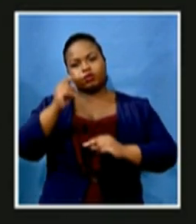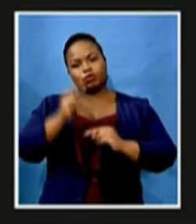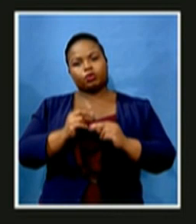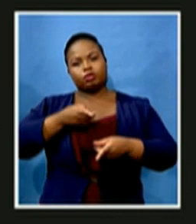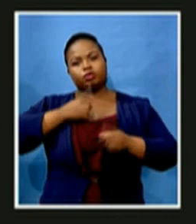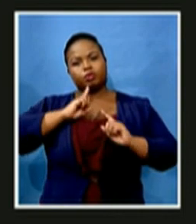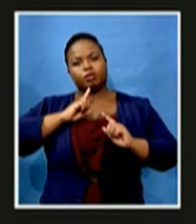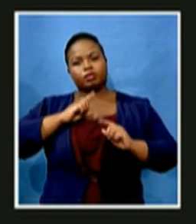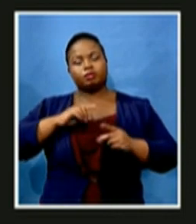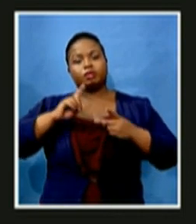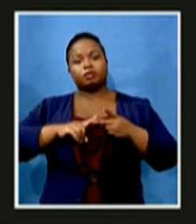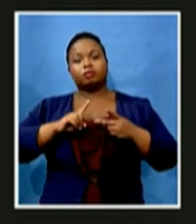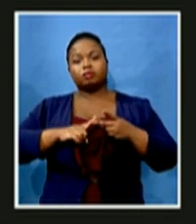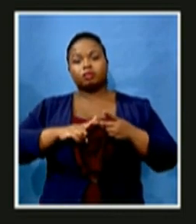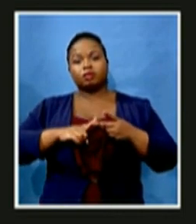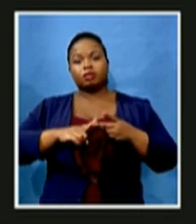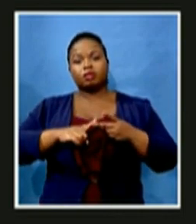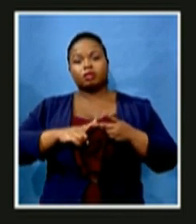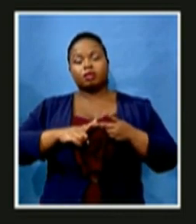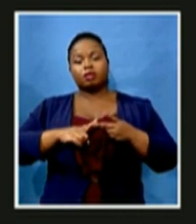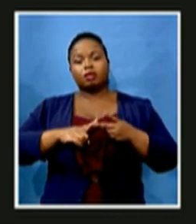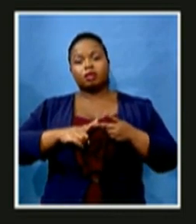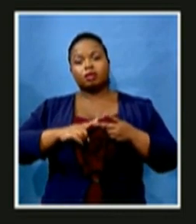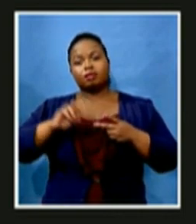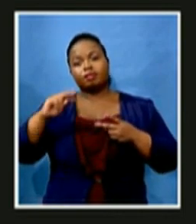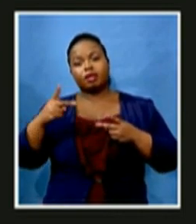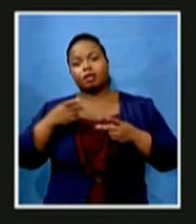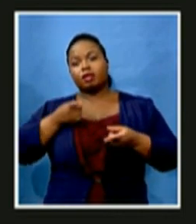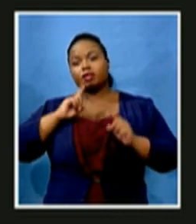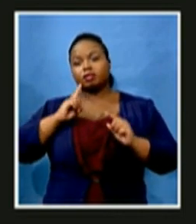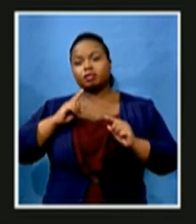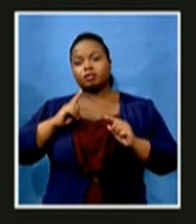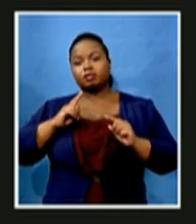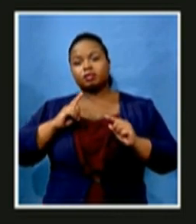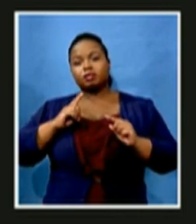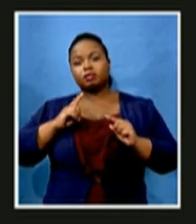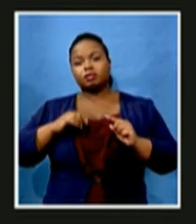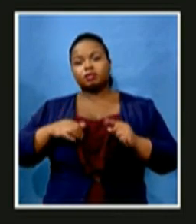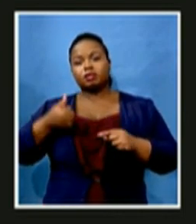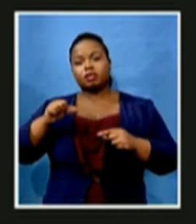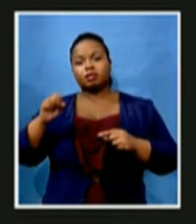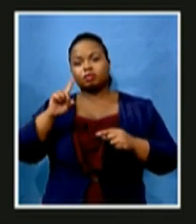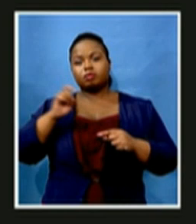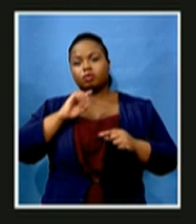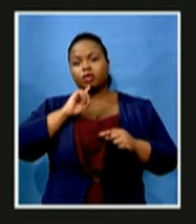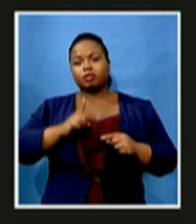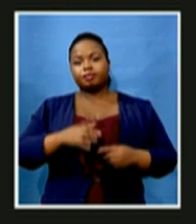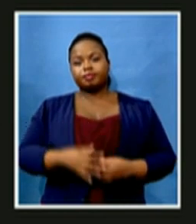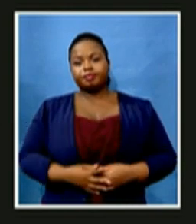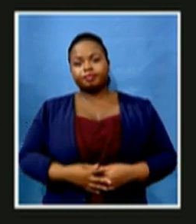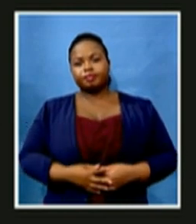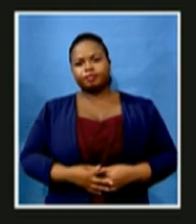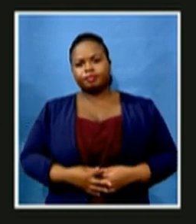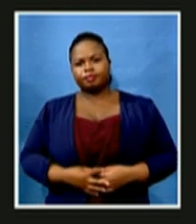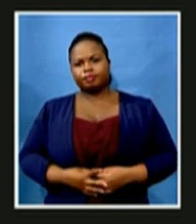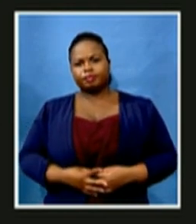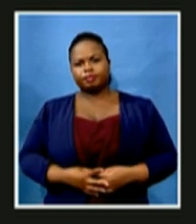any answers to the questions. Thanks, Lottie. So just to answer Catherine's question,